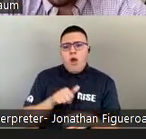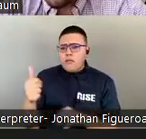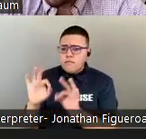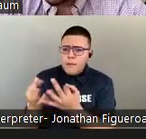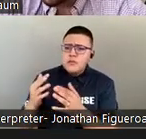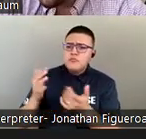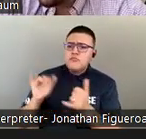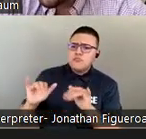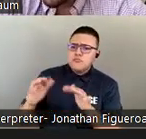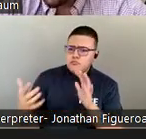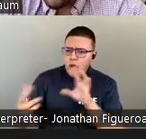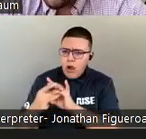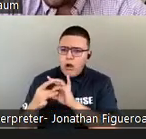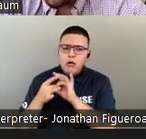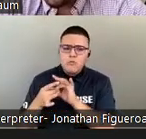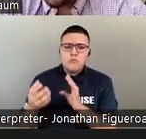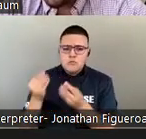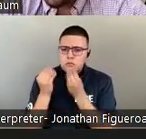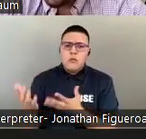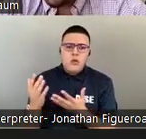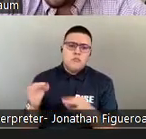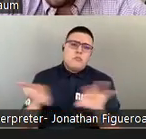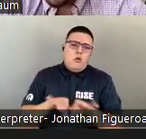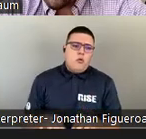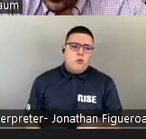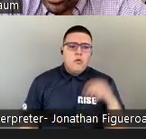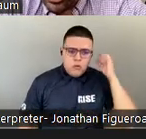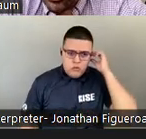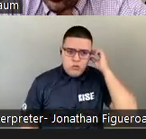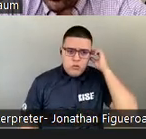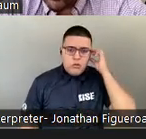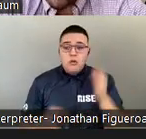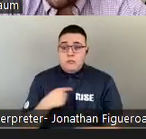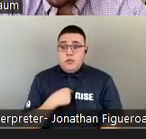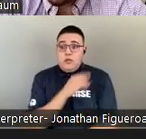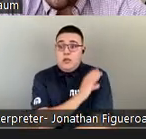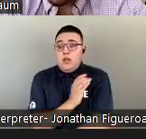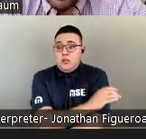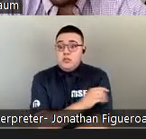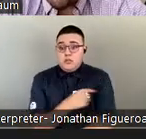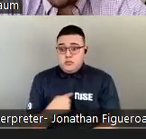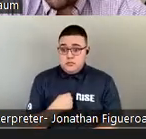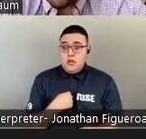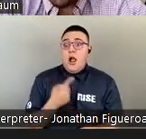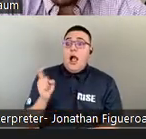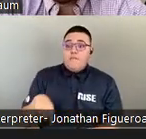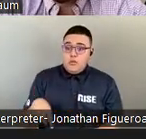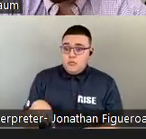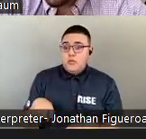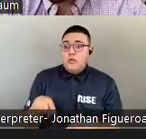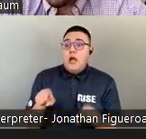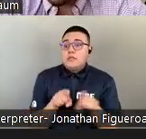parents and let them know this information. As a clinician, I sometimes have to, as a